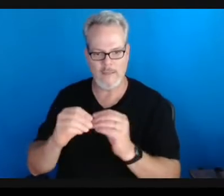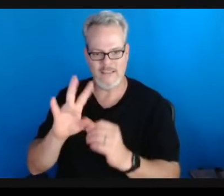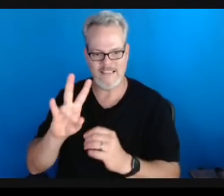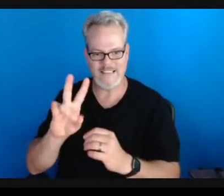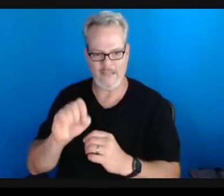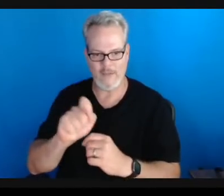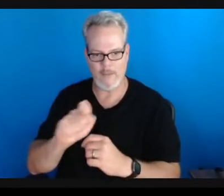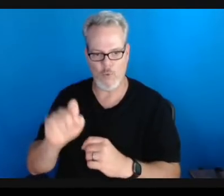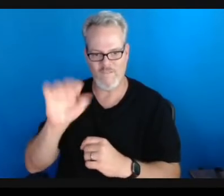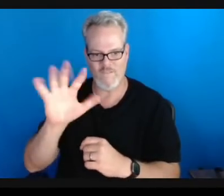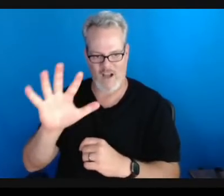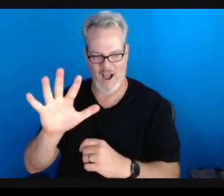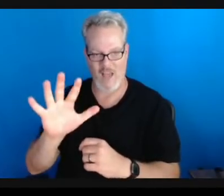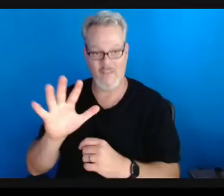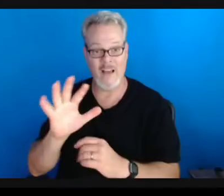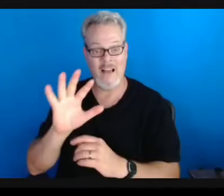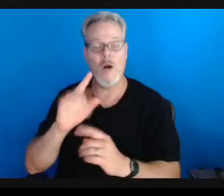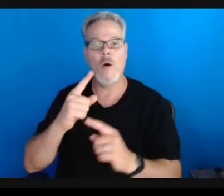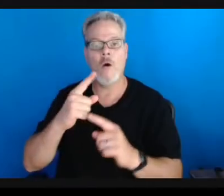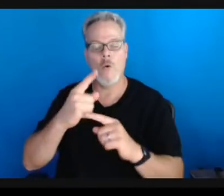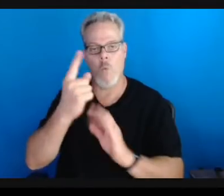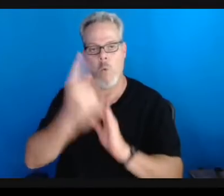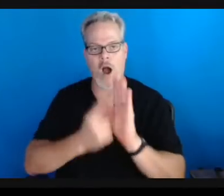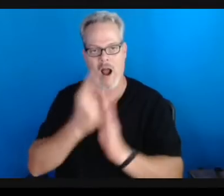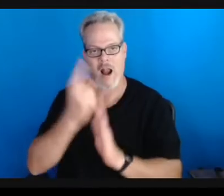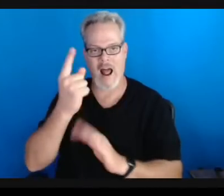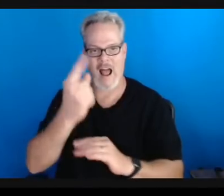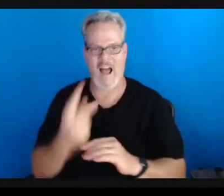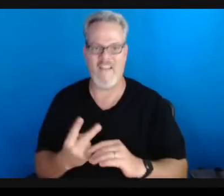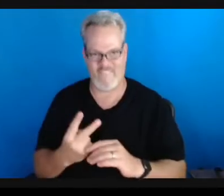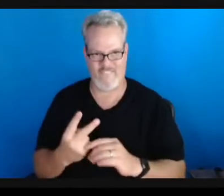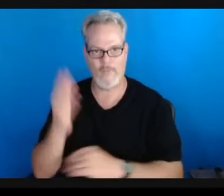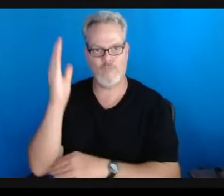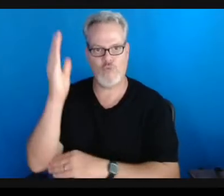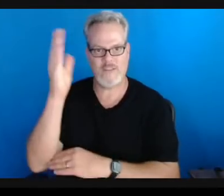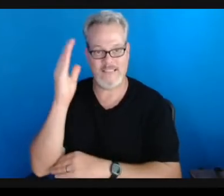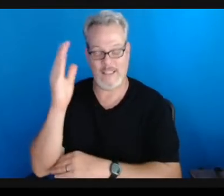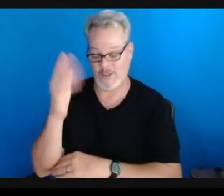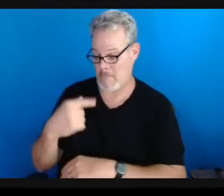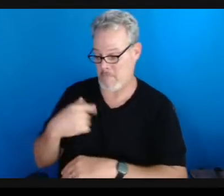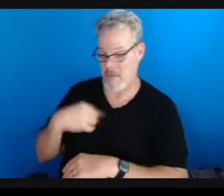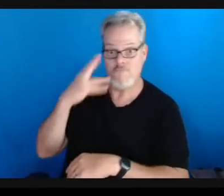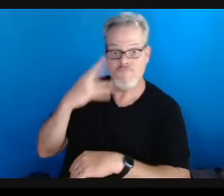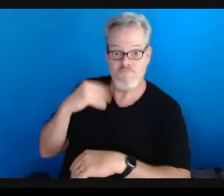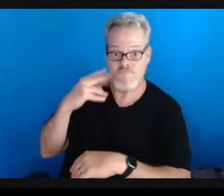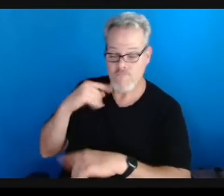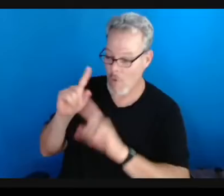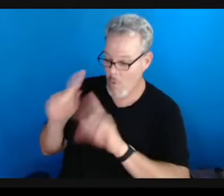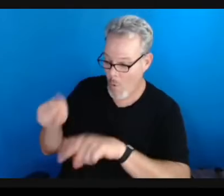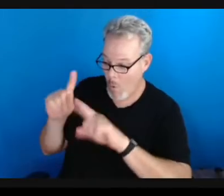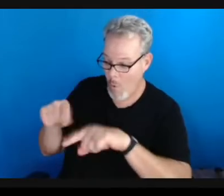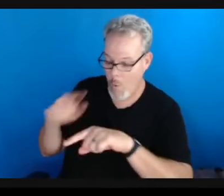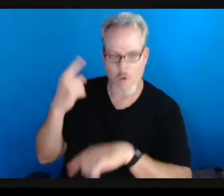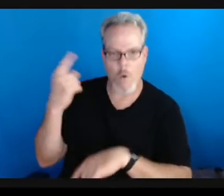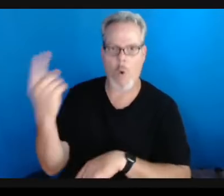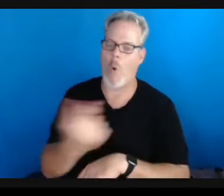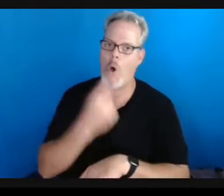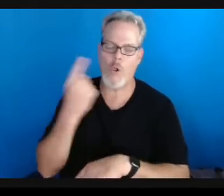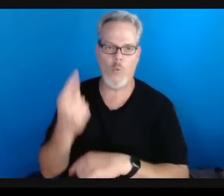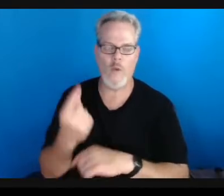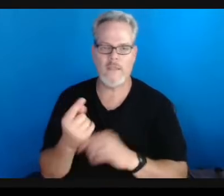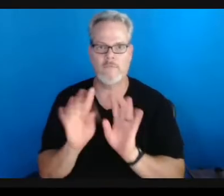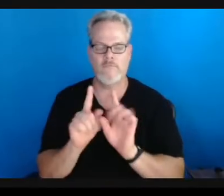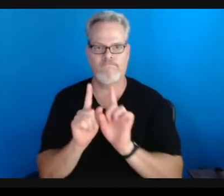presentation. Every one of the presentations that I've gone to at the Kahuku unit is always shoulder to